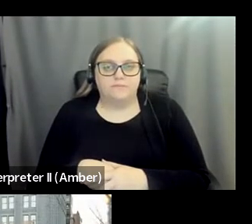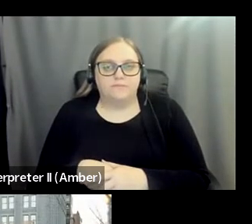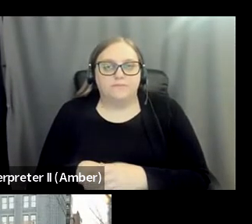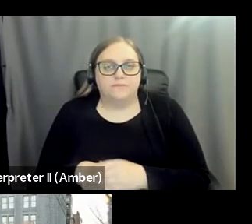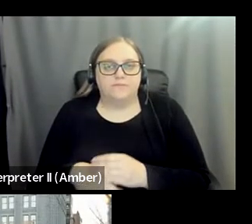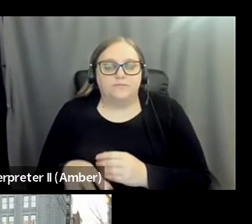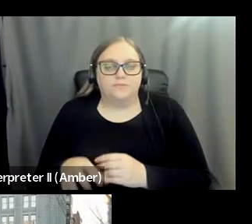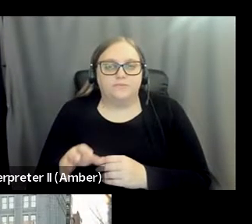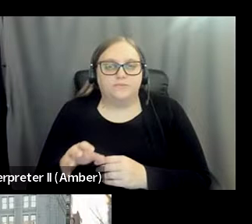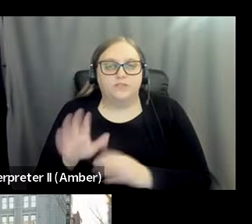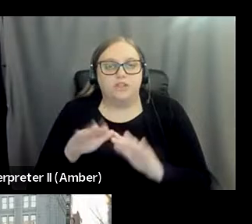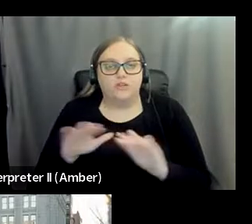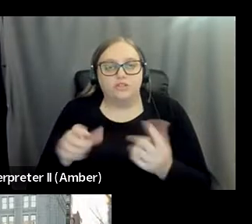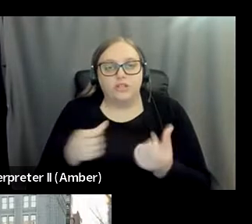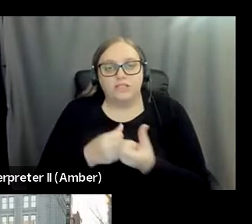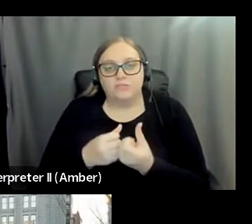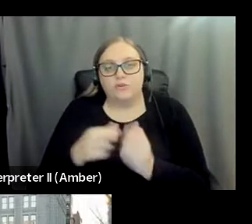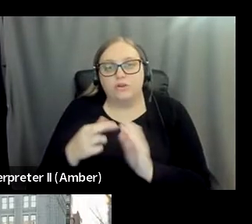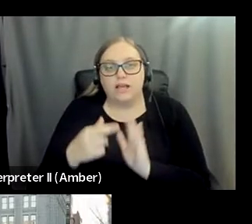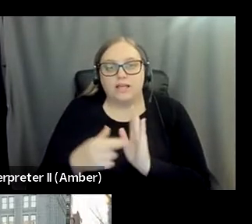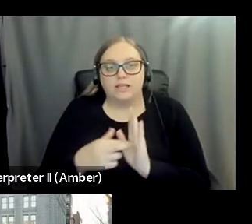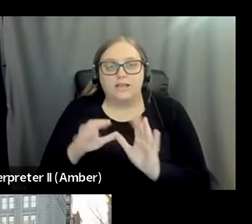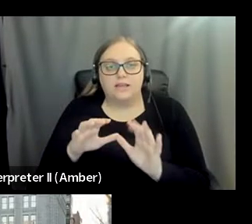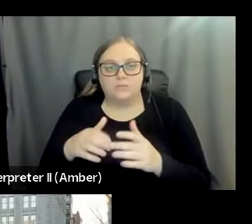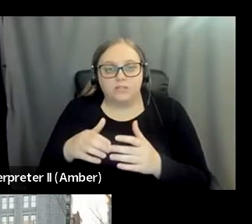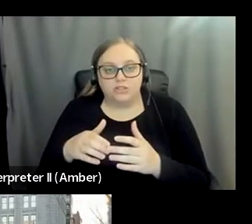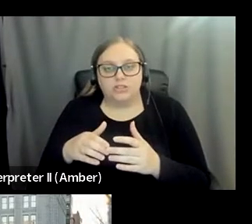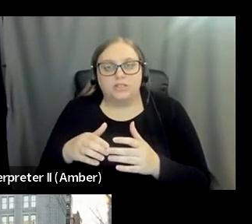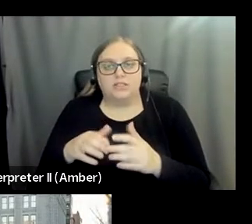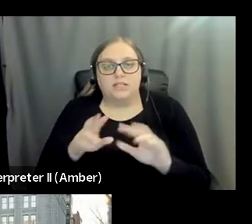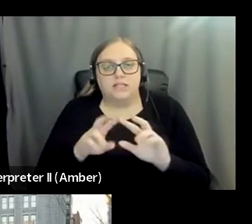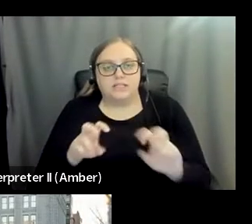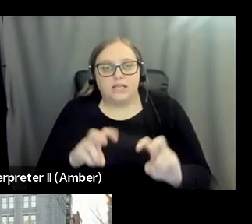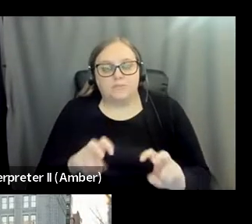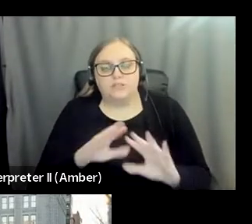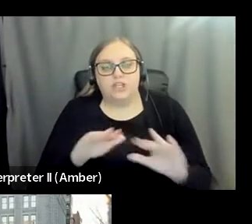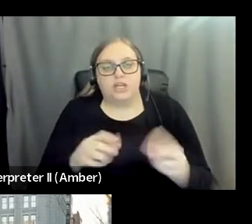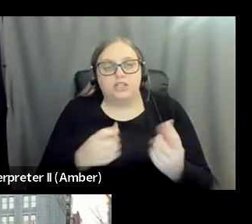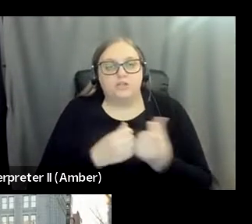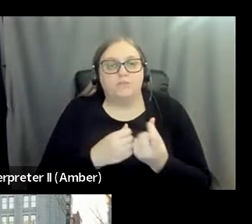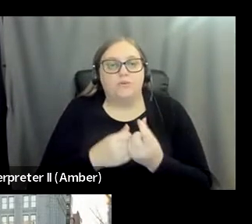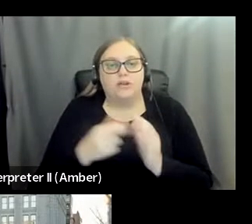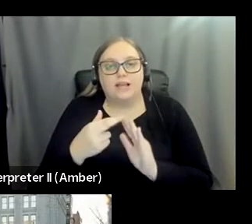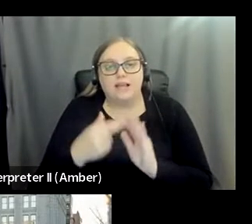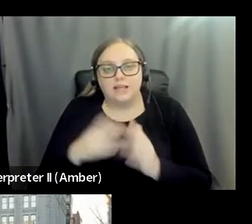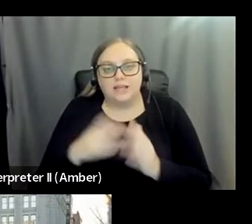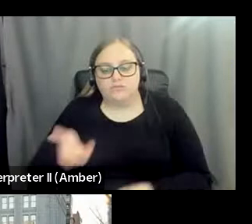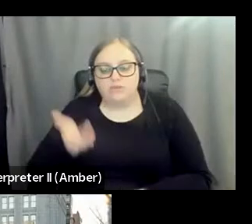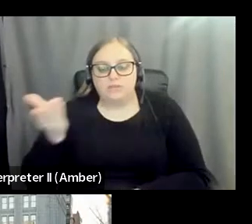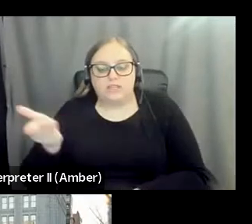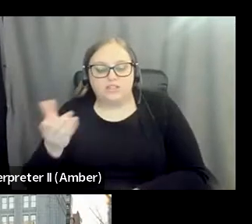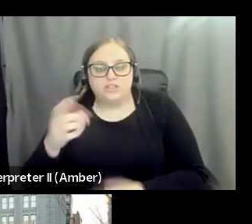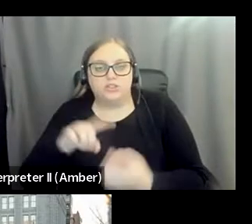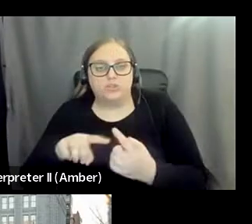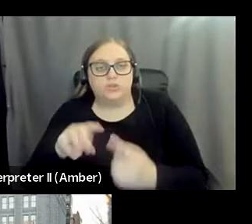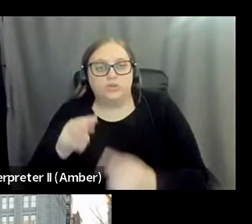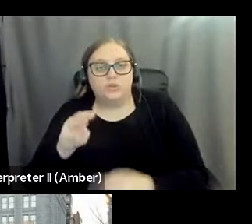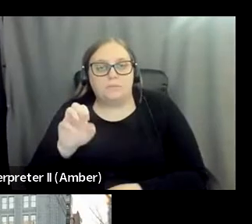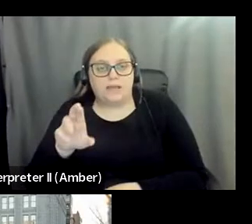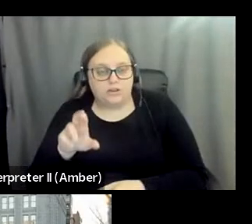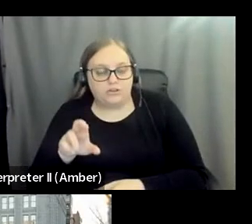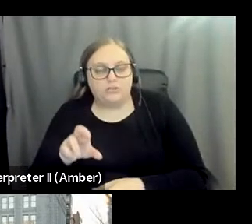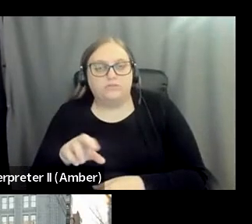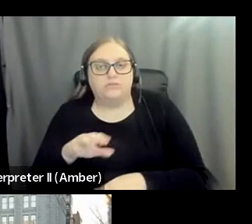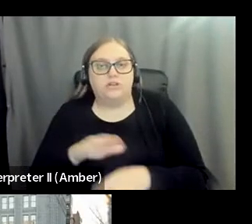The Child Support Guideline Commission examines the child support guidelines and makes recommendations to the mayor.